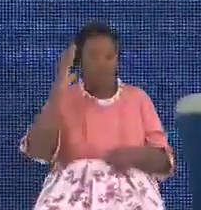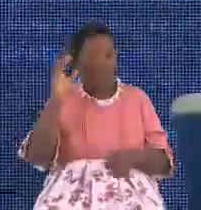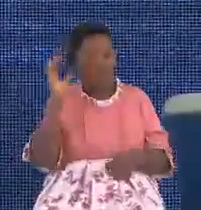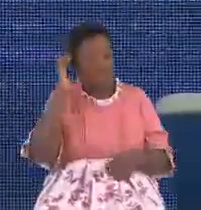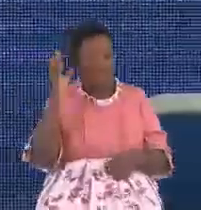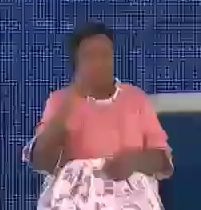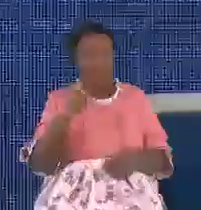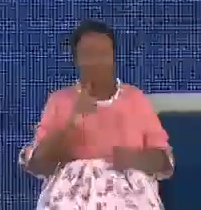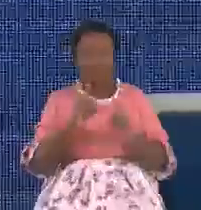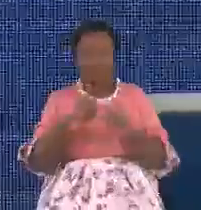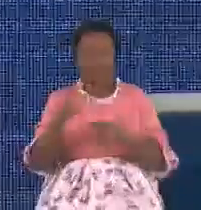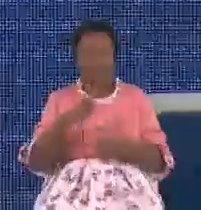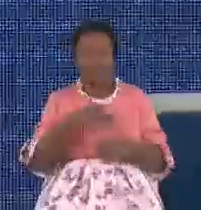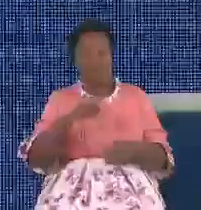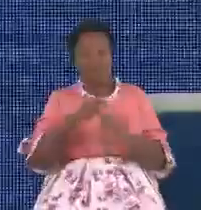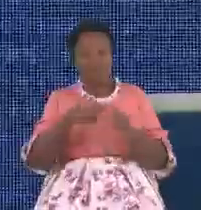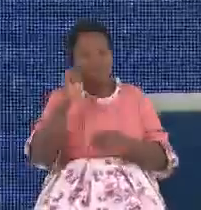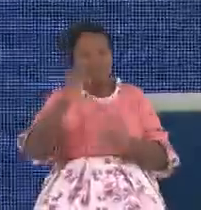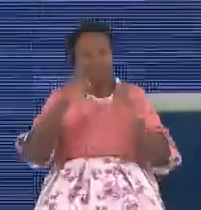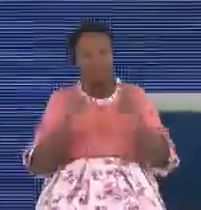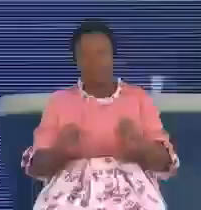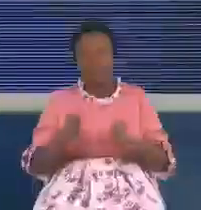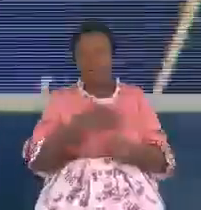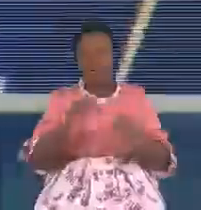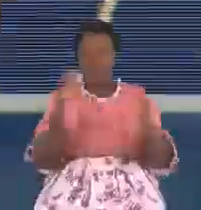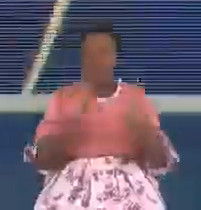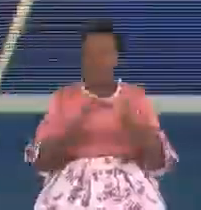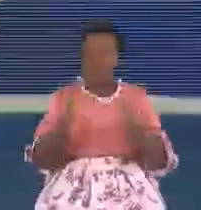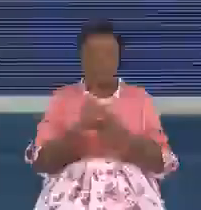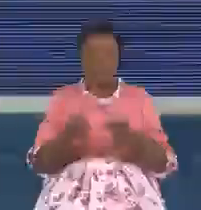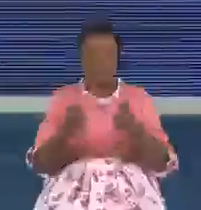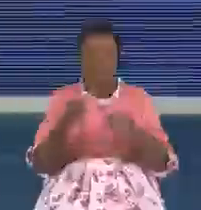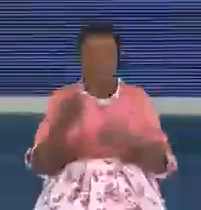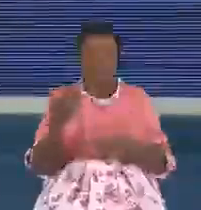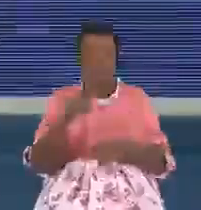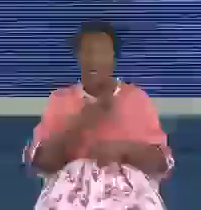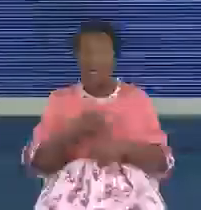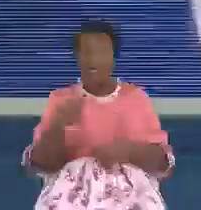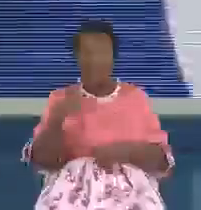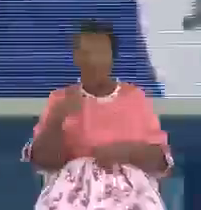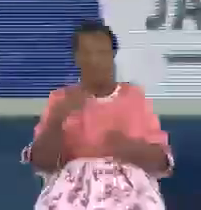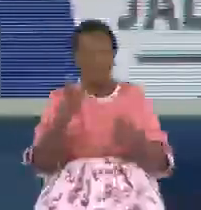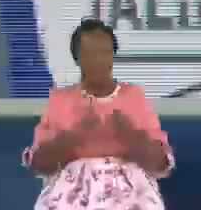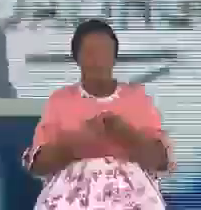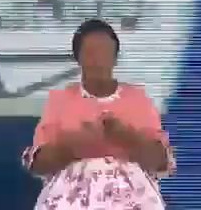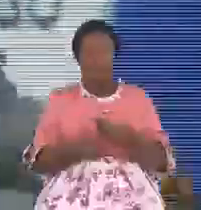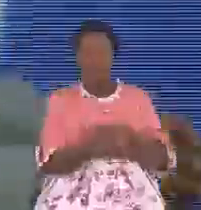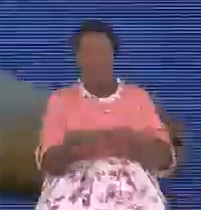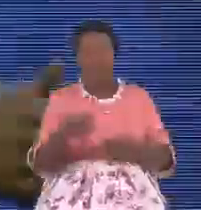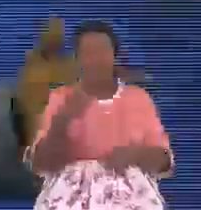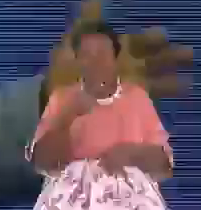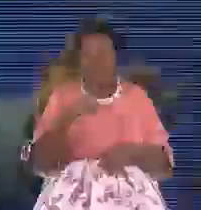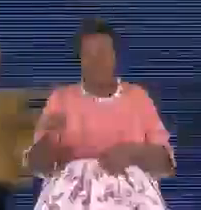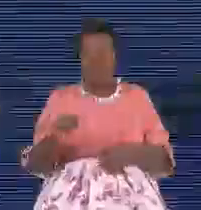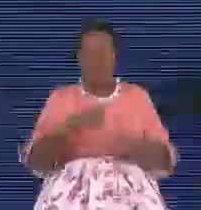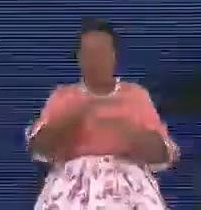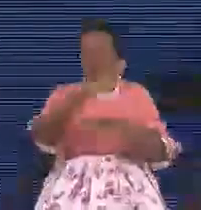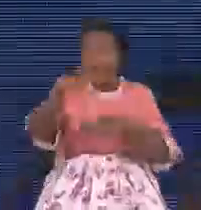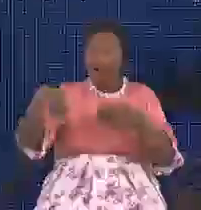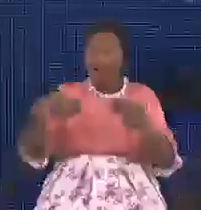and jesus came and speak unto them saying all